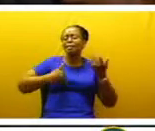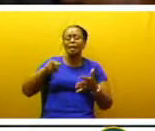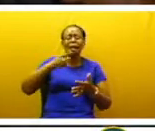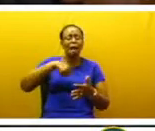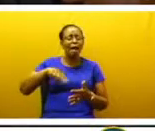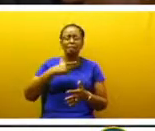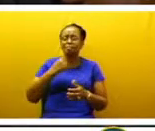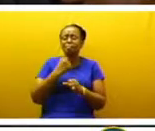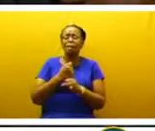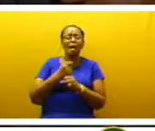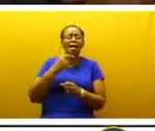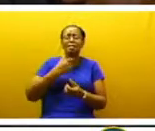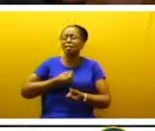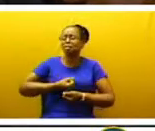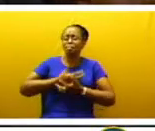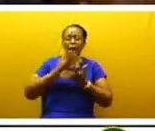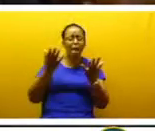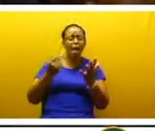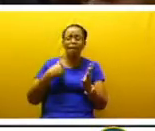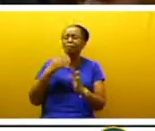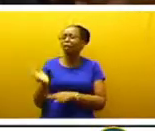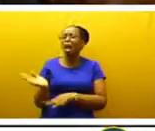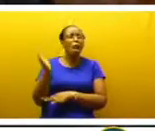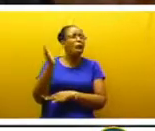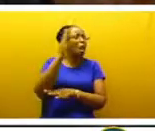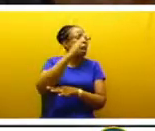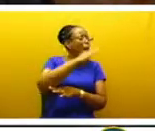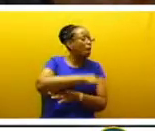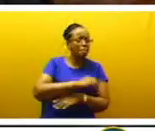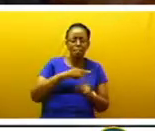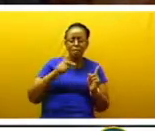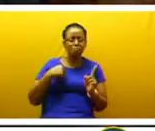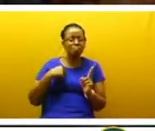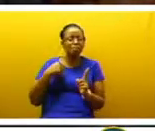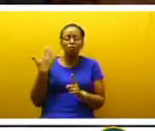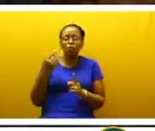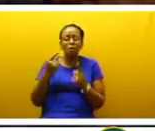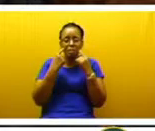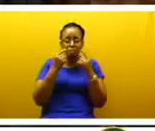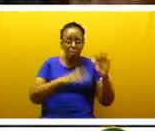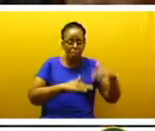hours. There was no imminent danger.